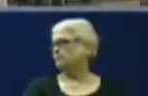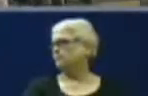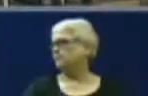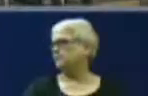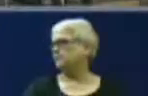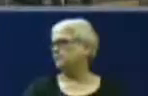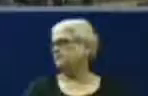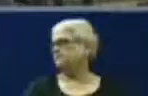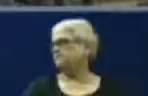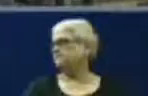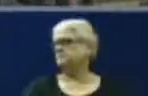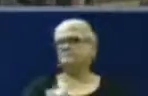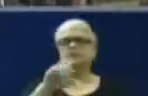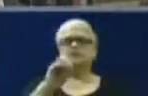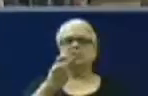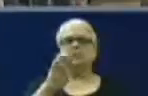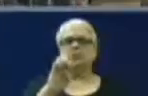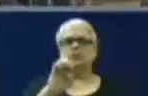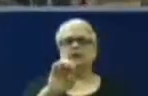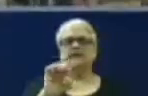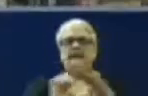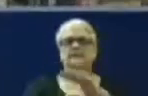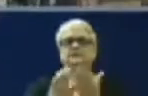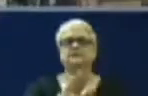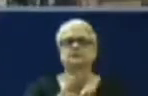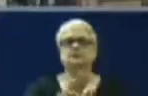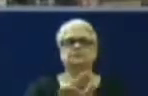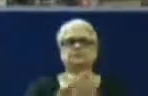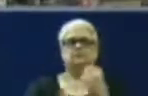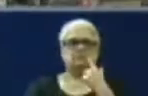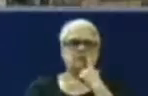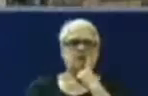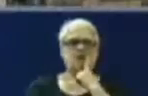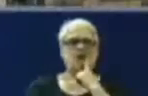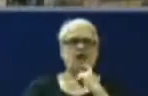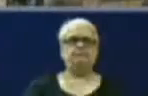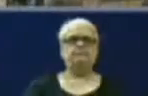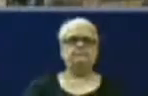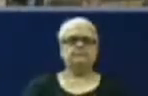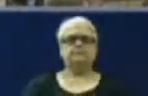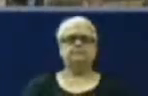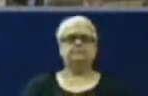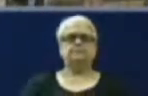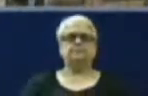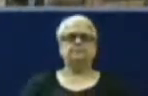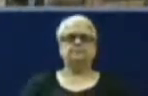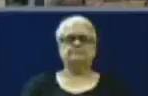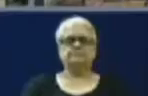Thank you.